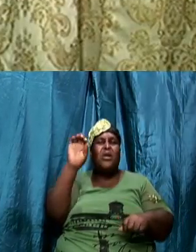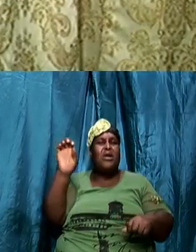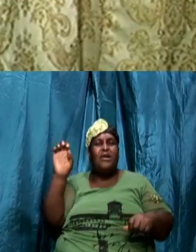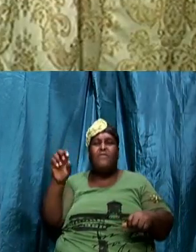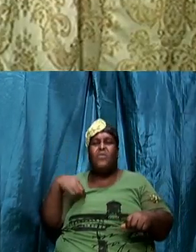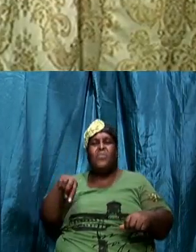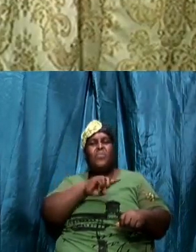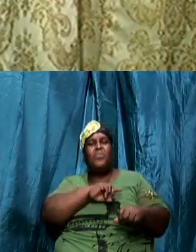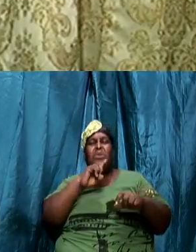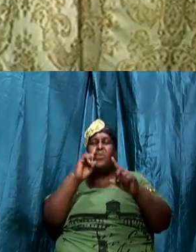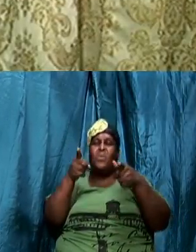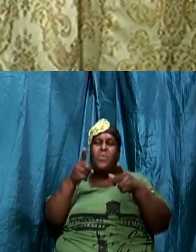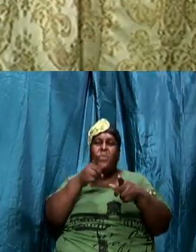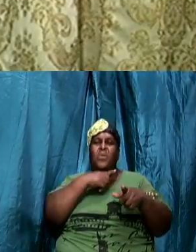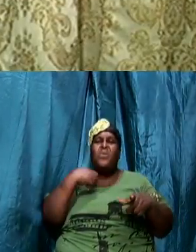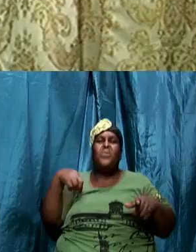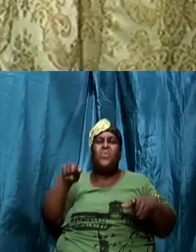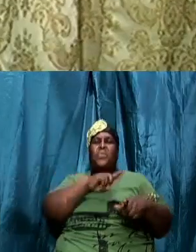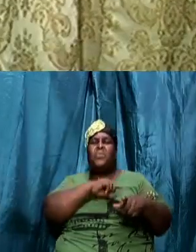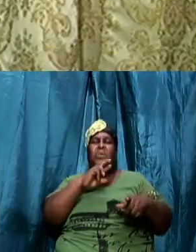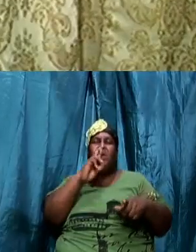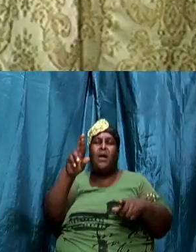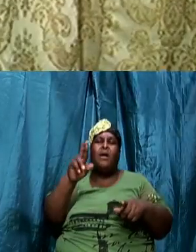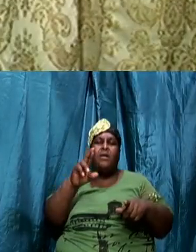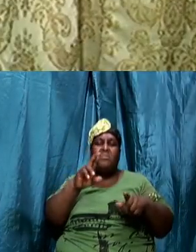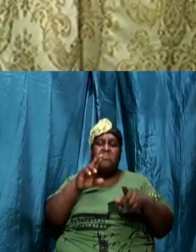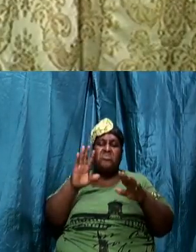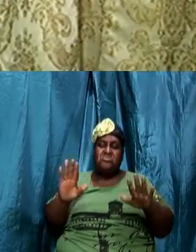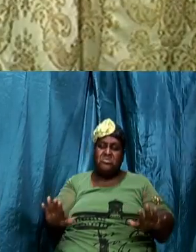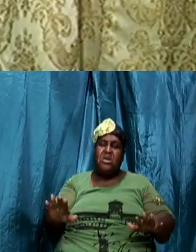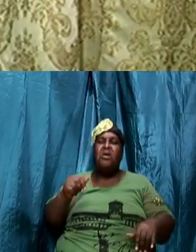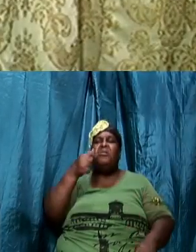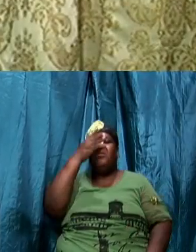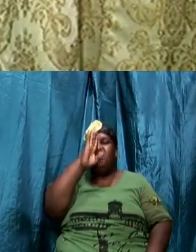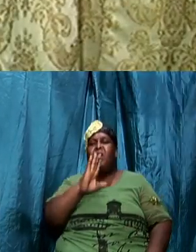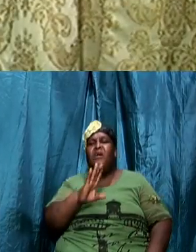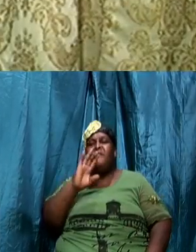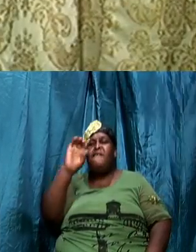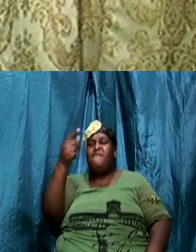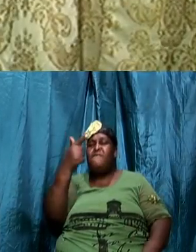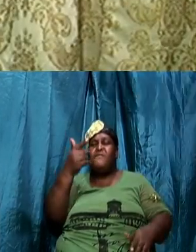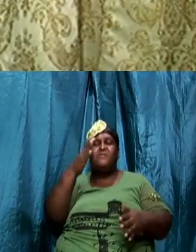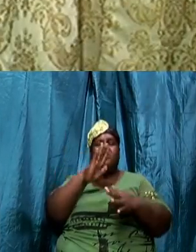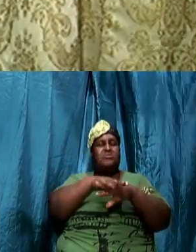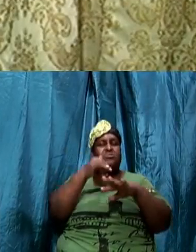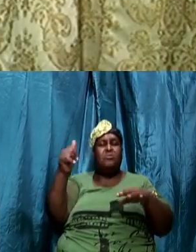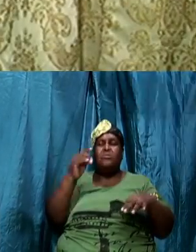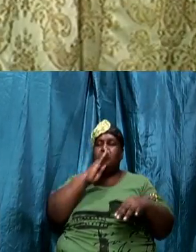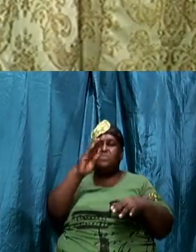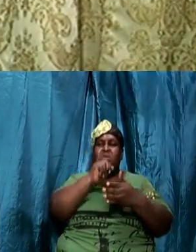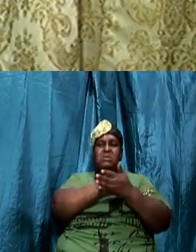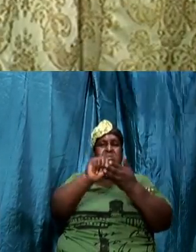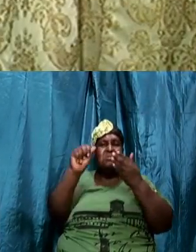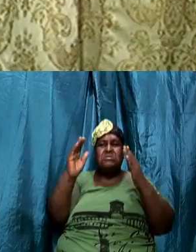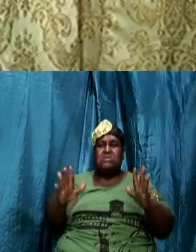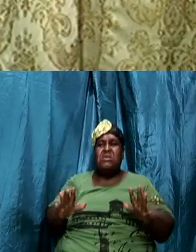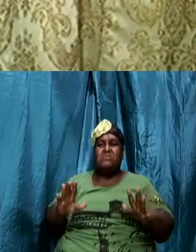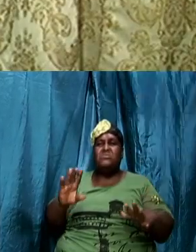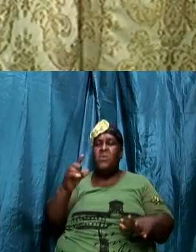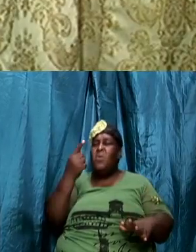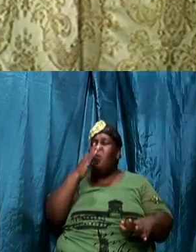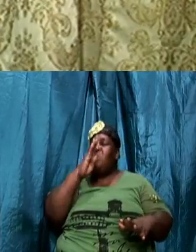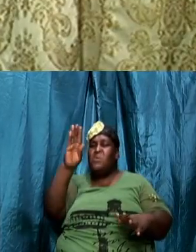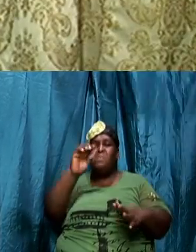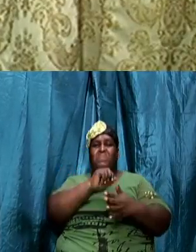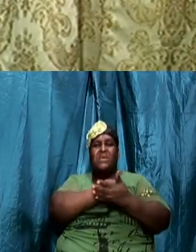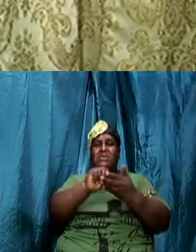God. We are first called to be saints. And we must be saints everywhere we are. And we can only be saints